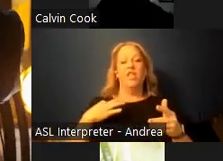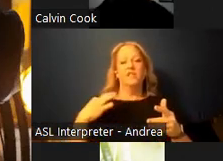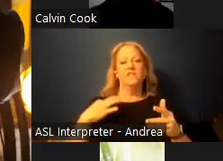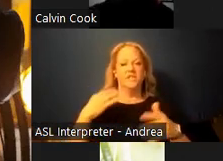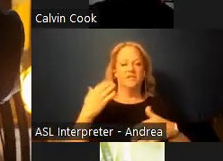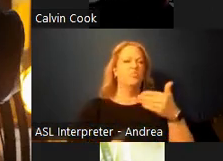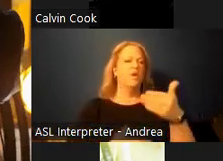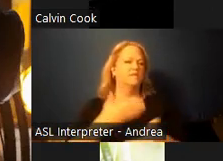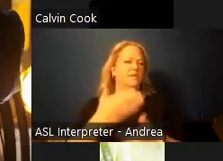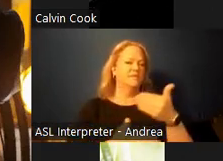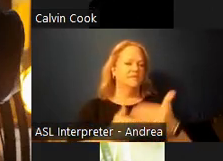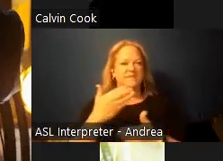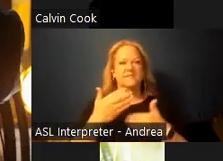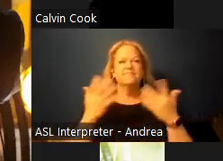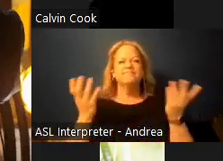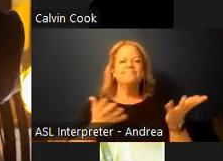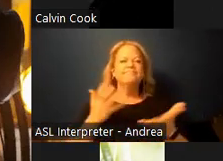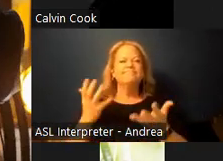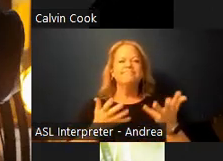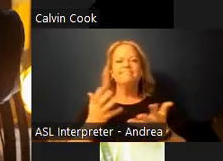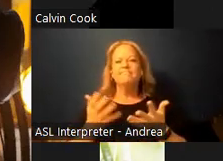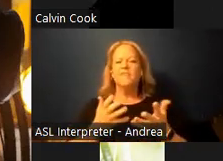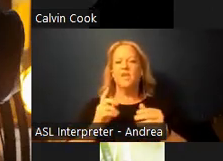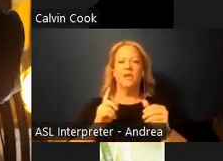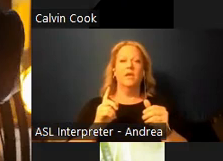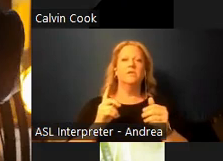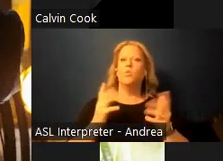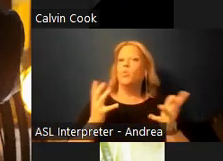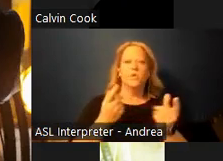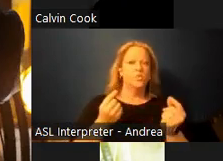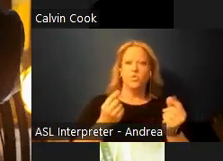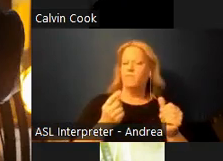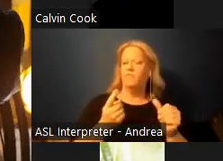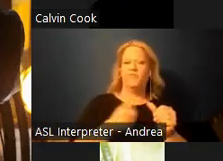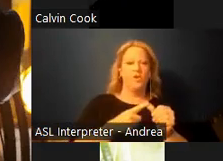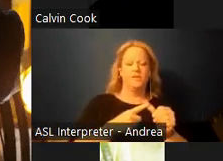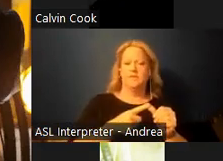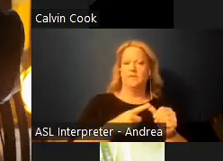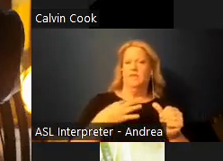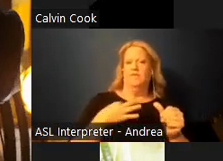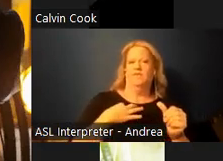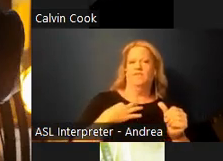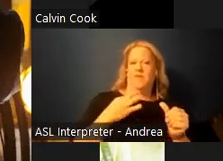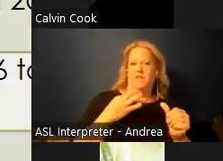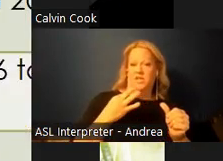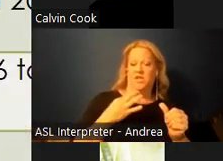that way of first volunteering to get to the job that we